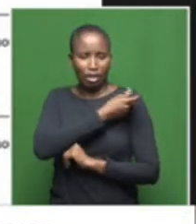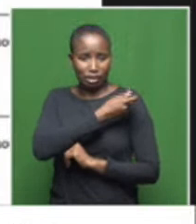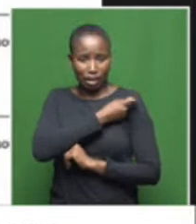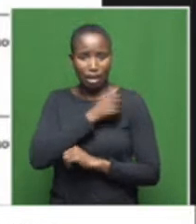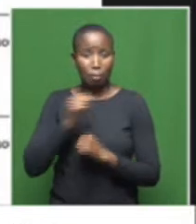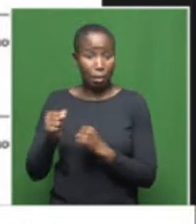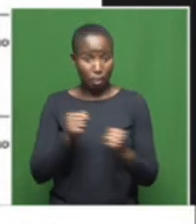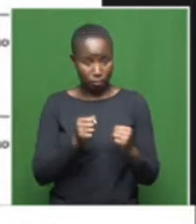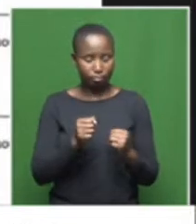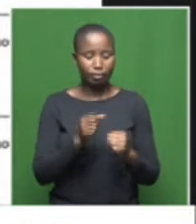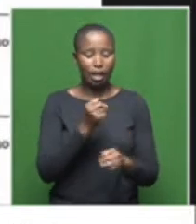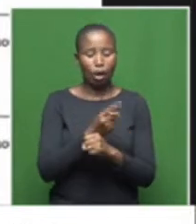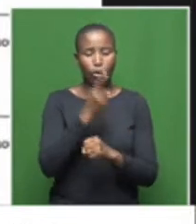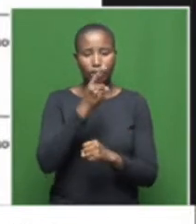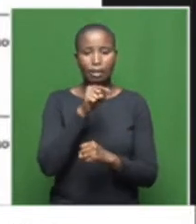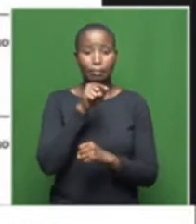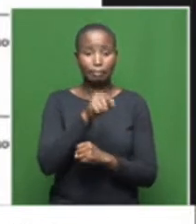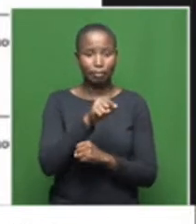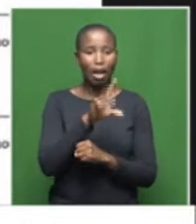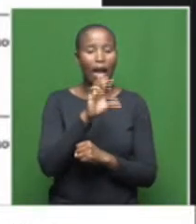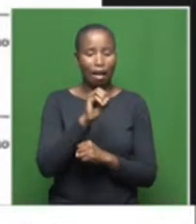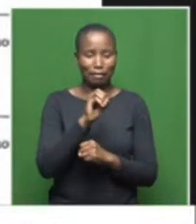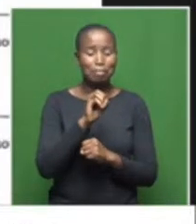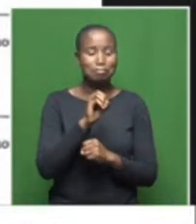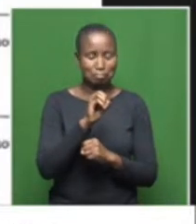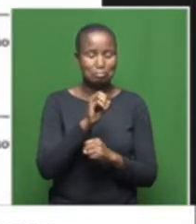is leading by far with more than